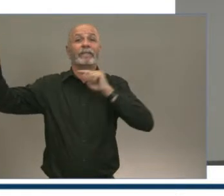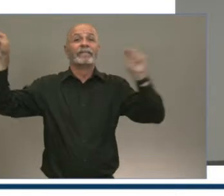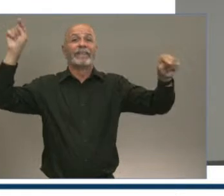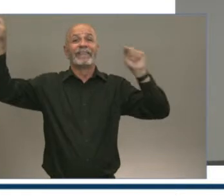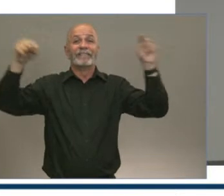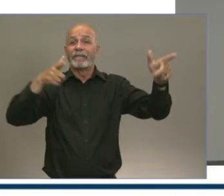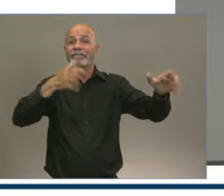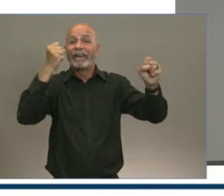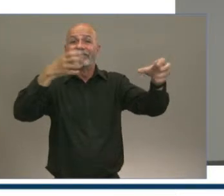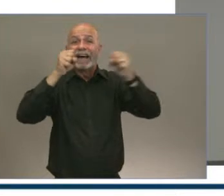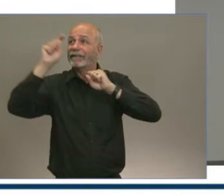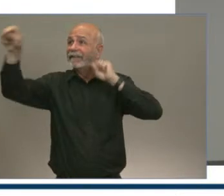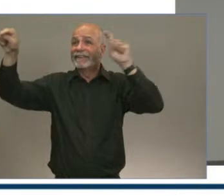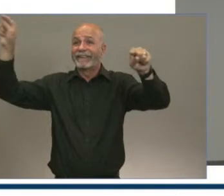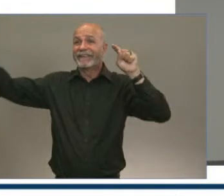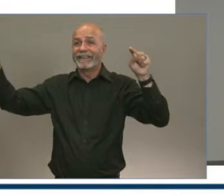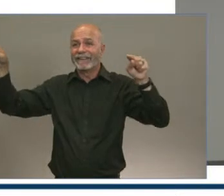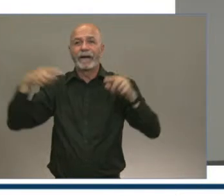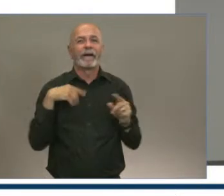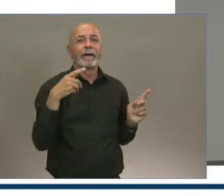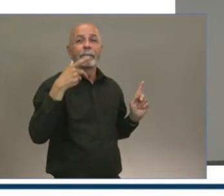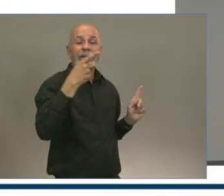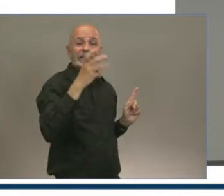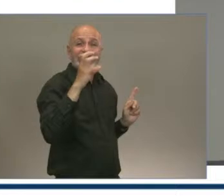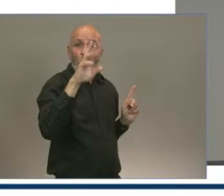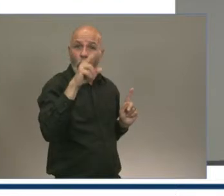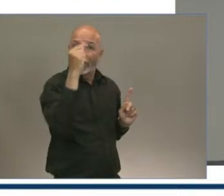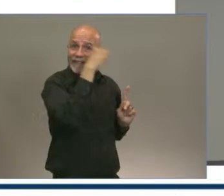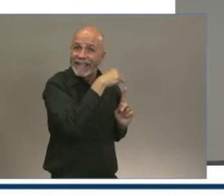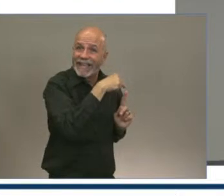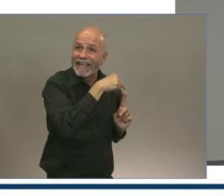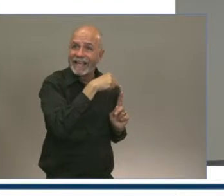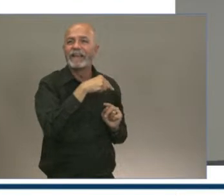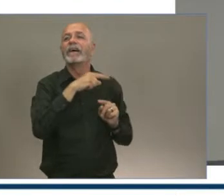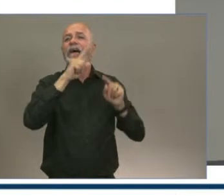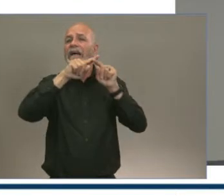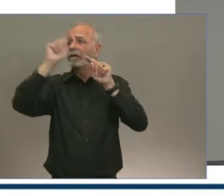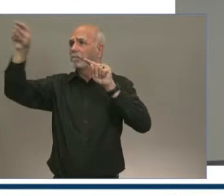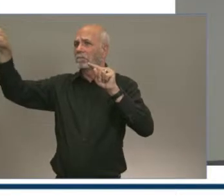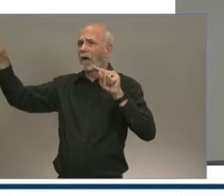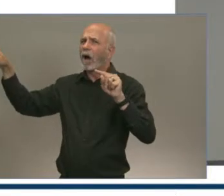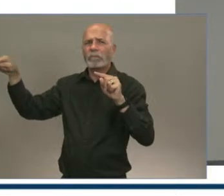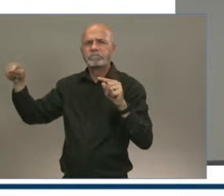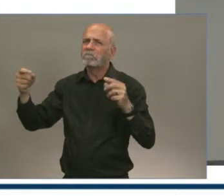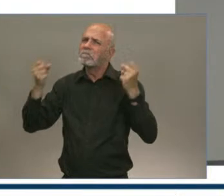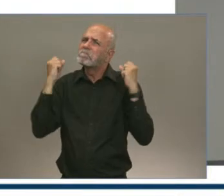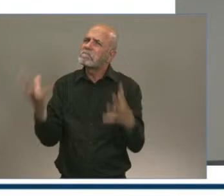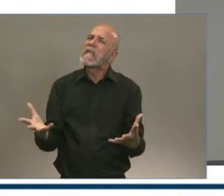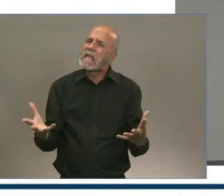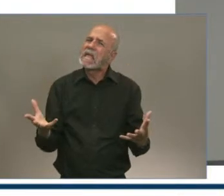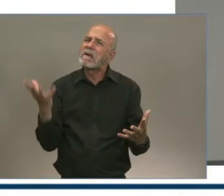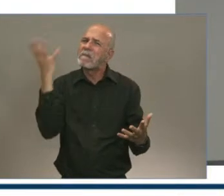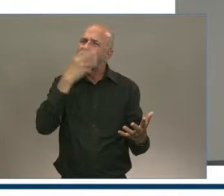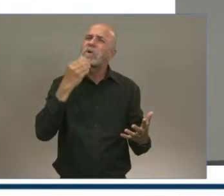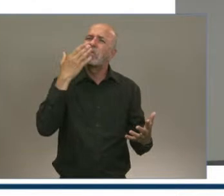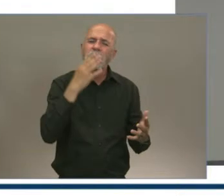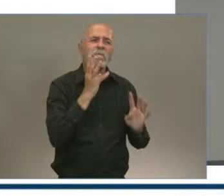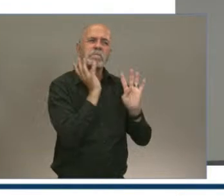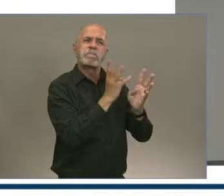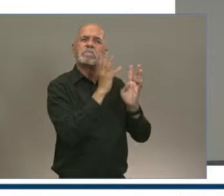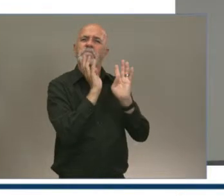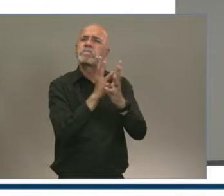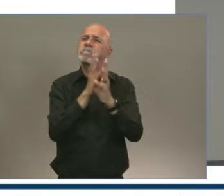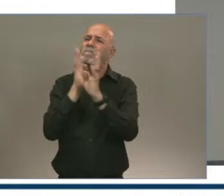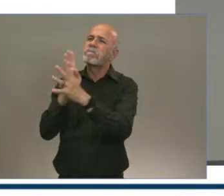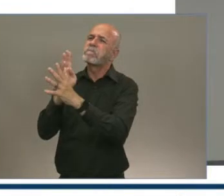So we're pleased to see the numbers increasing, but we need to continue to have high numbers of people